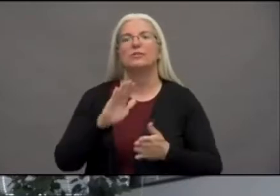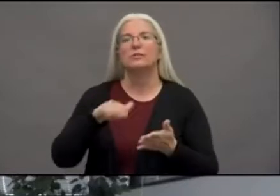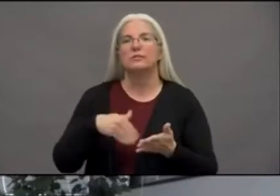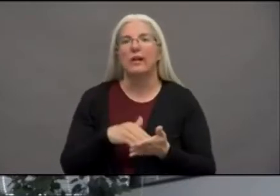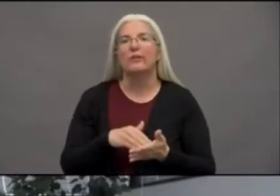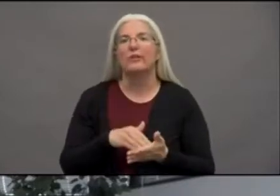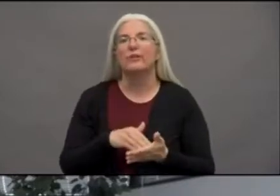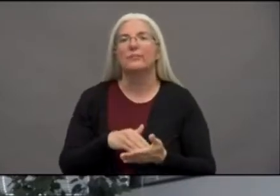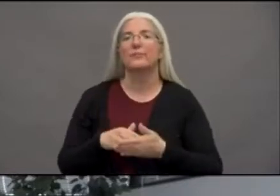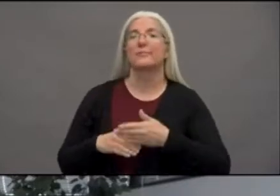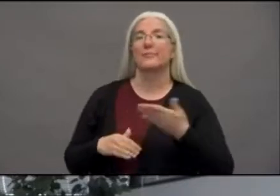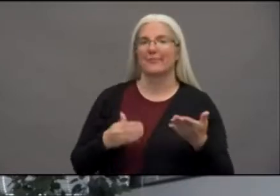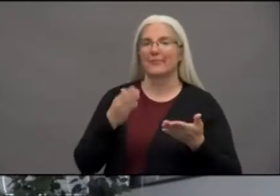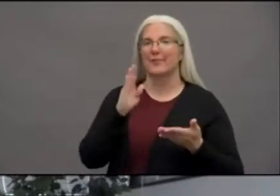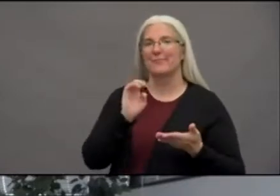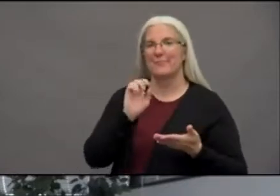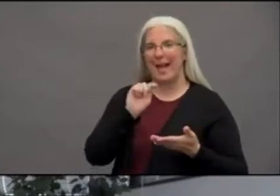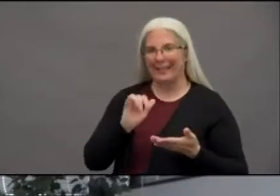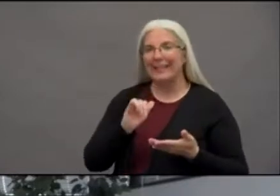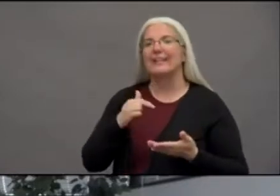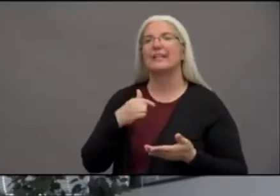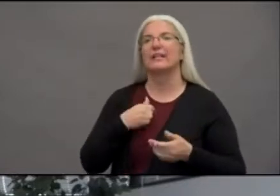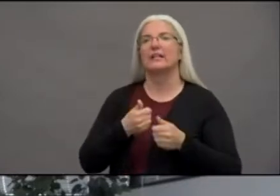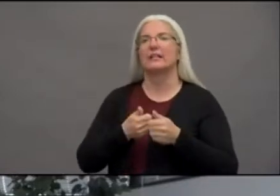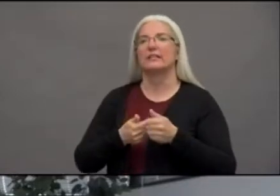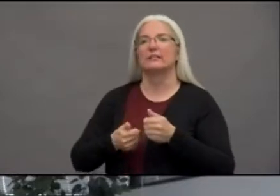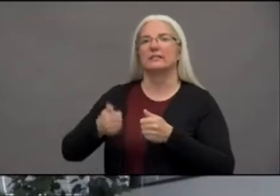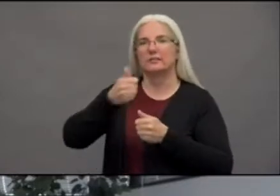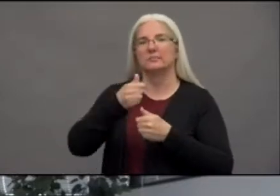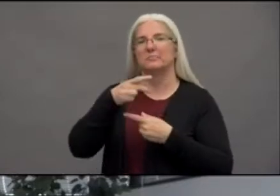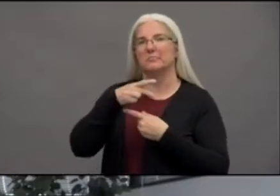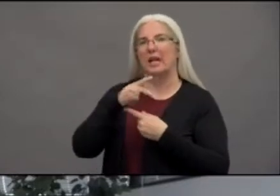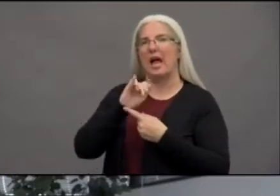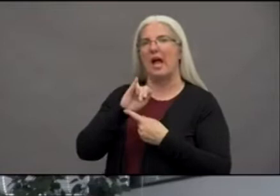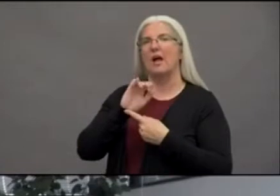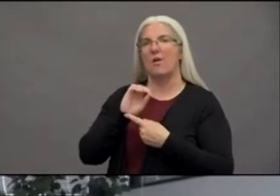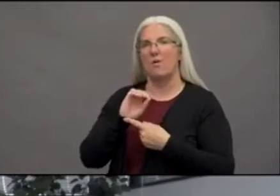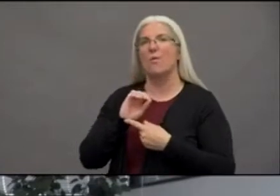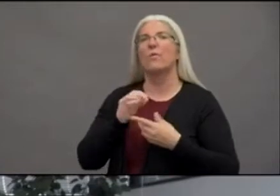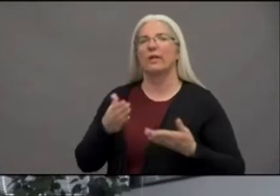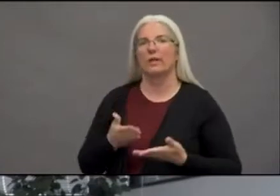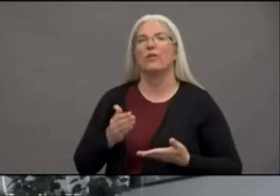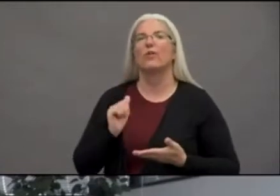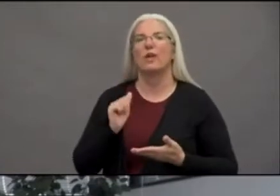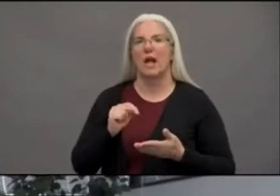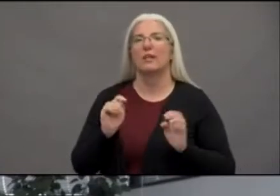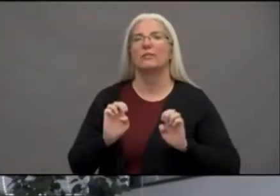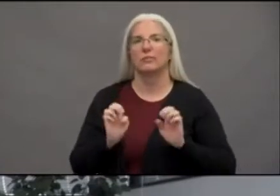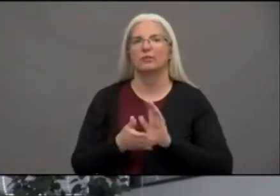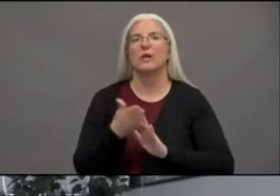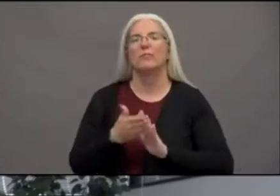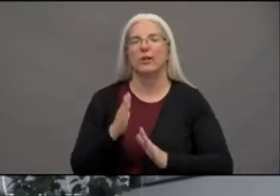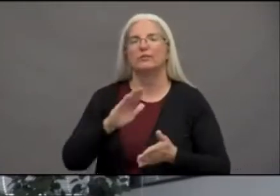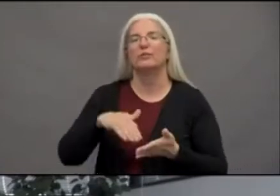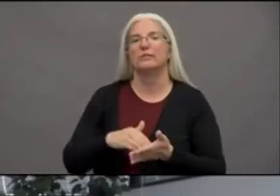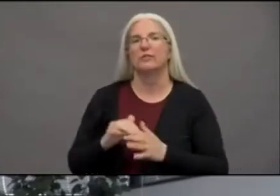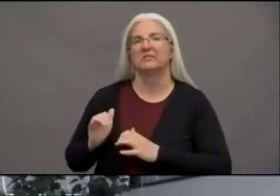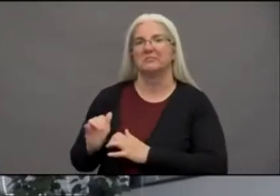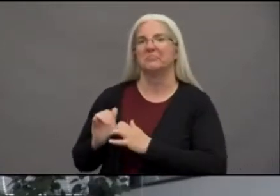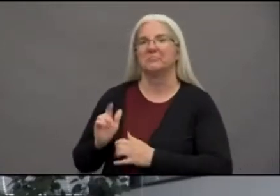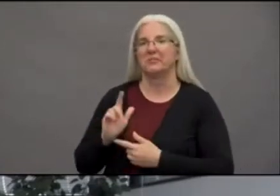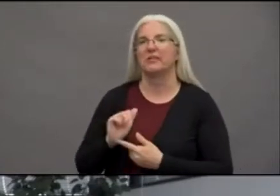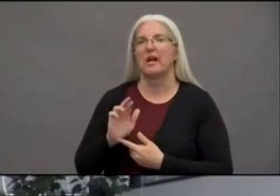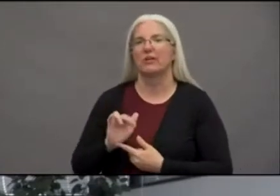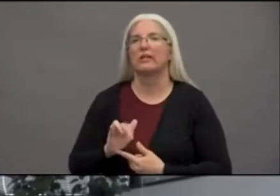name is Betty Young. I am the Deputy Public Information Officer here at the Emergency Operations